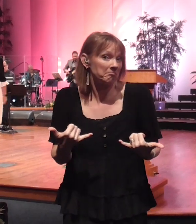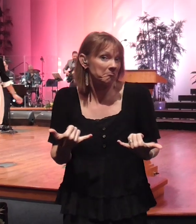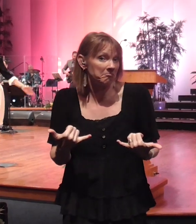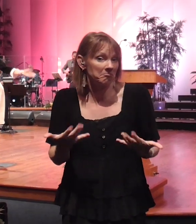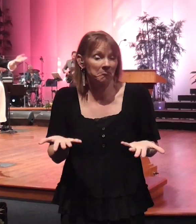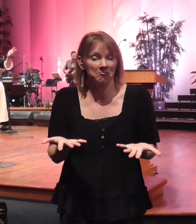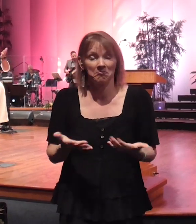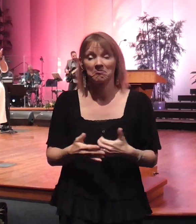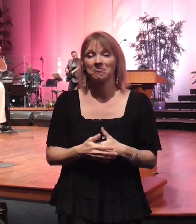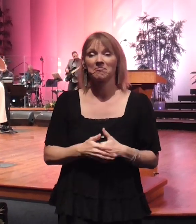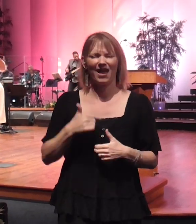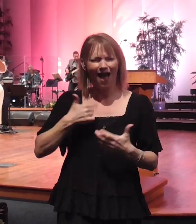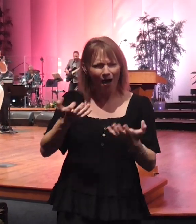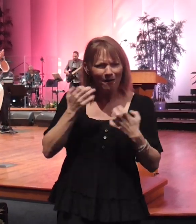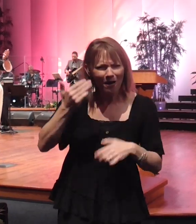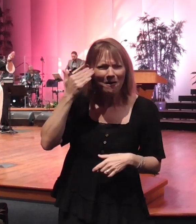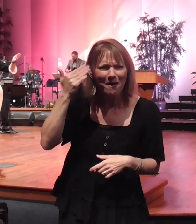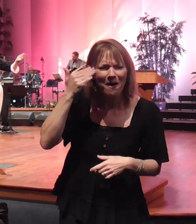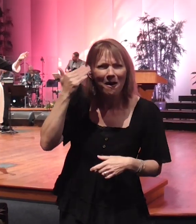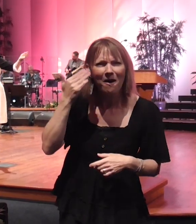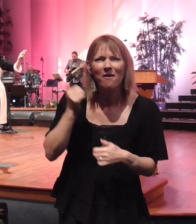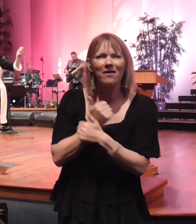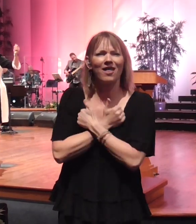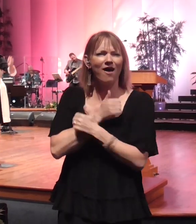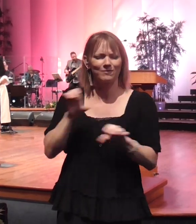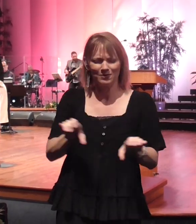I wanna know.